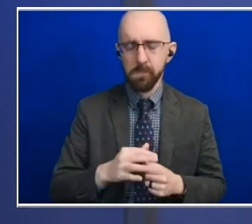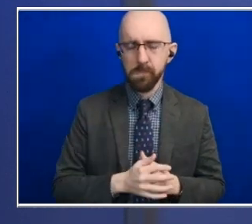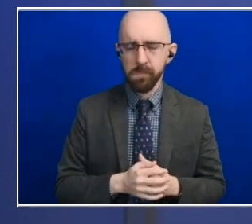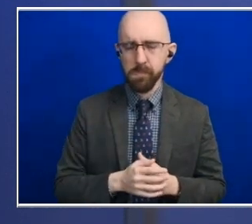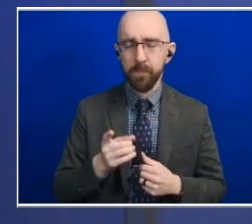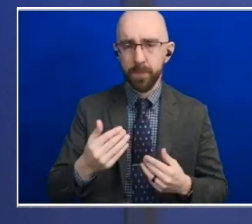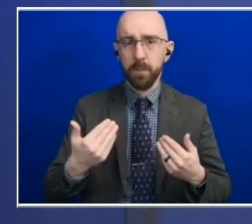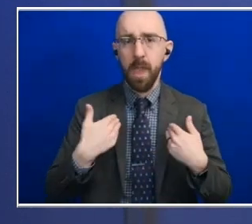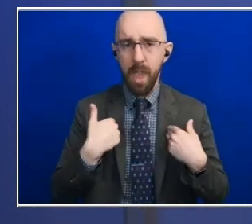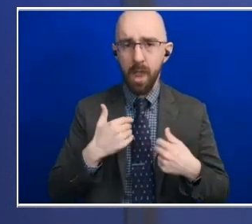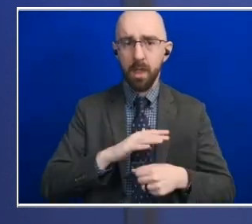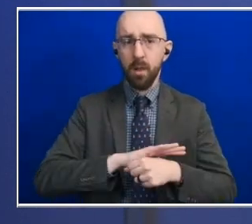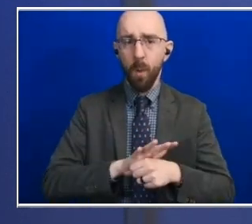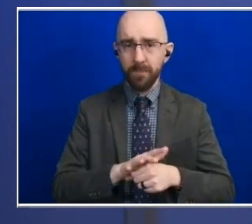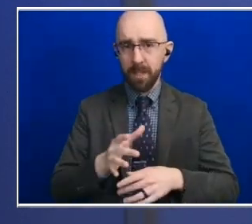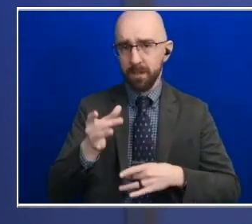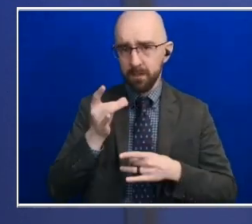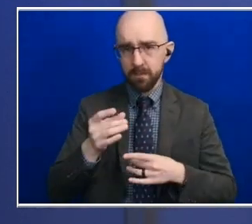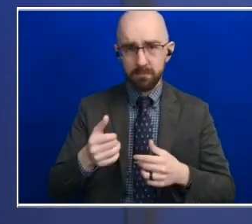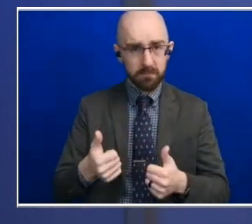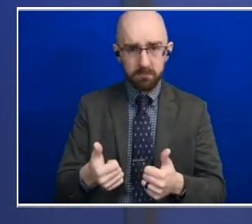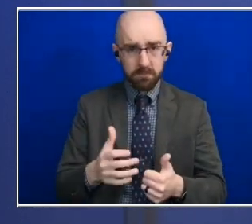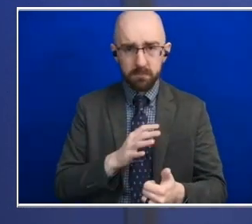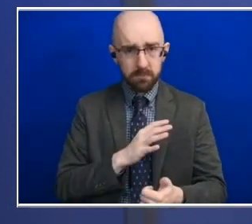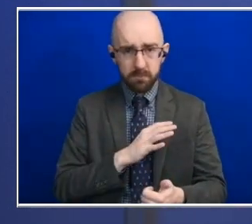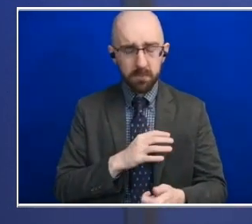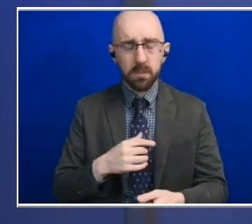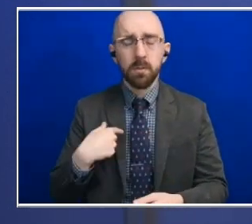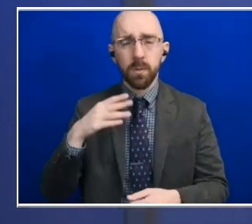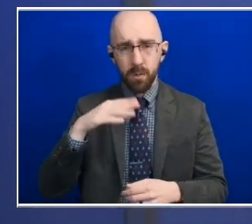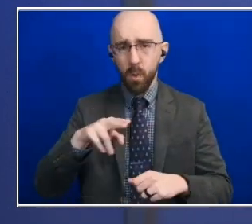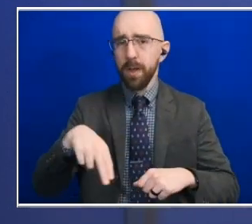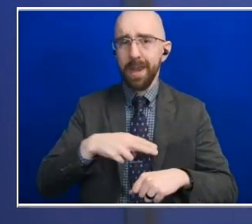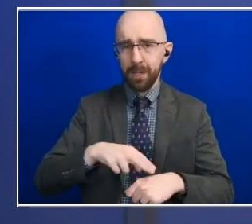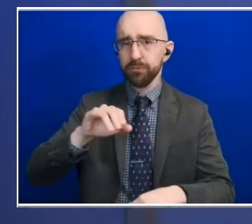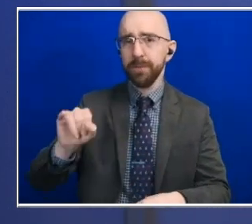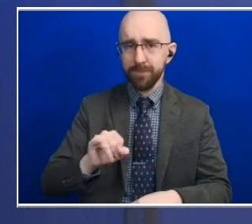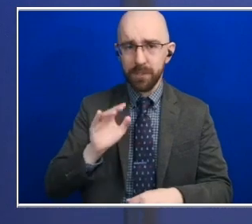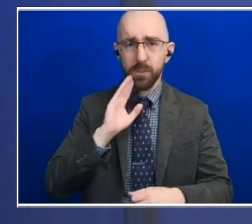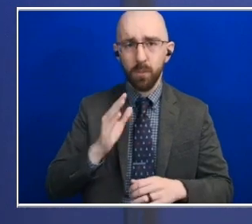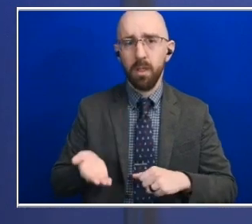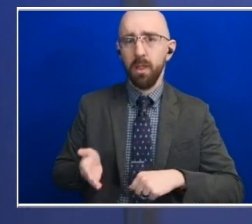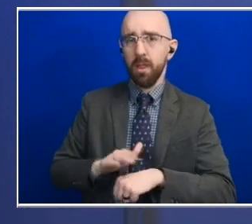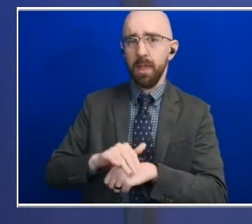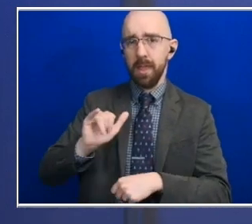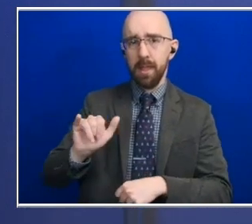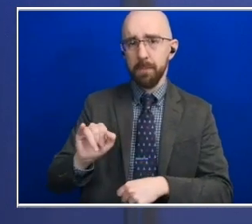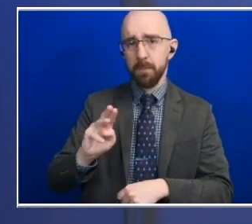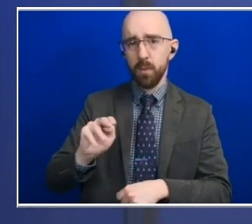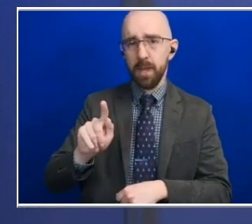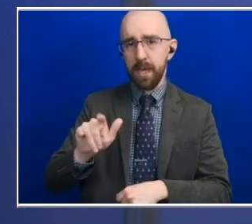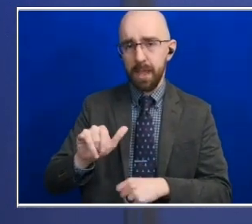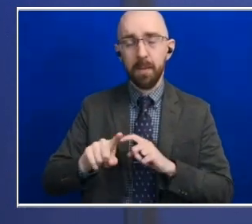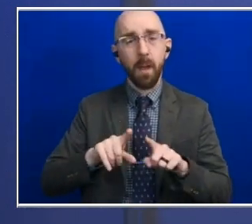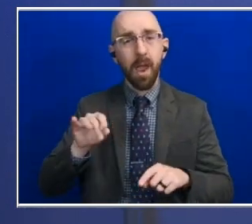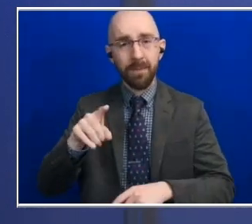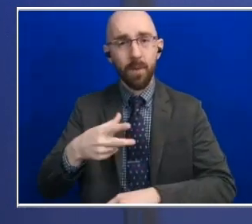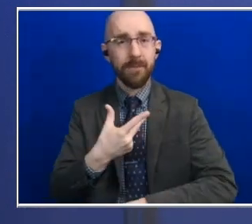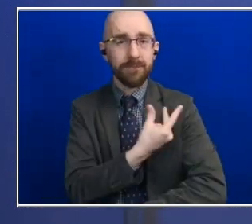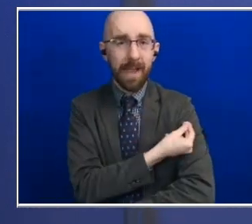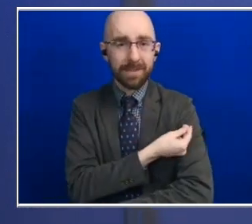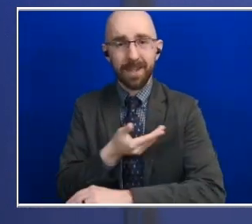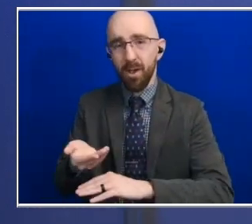that's great, because we do know that natural infection does boost your immunity. But if you get vaccinated on top of that, then you